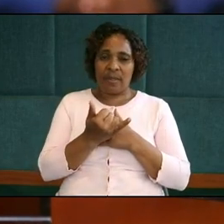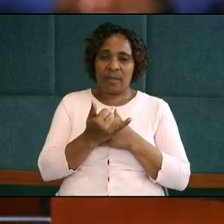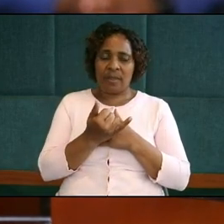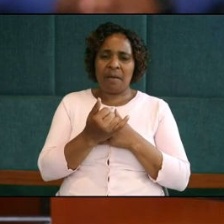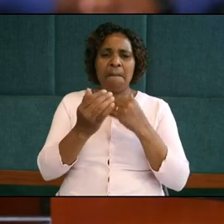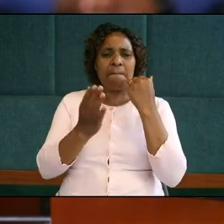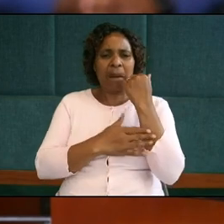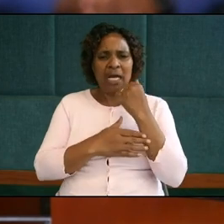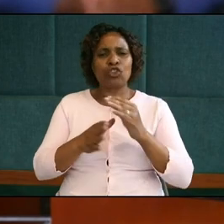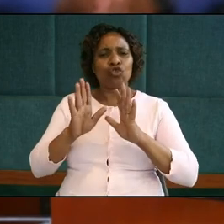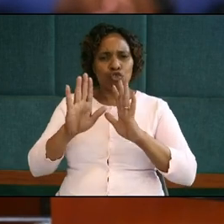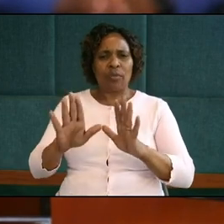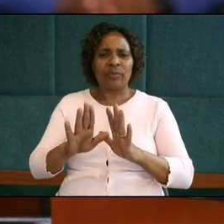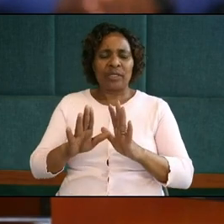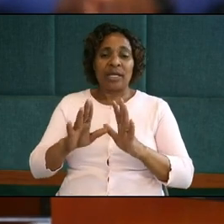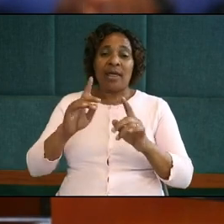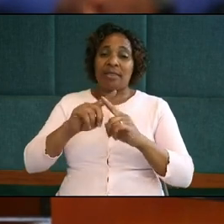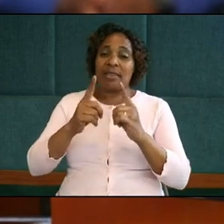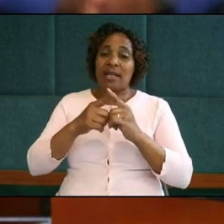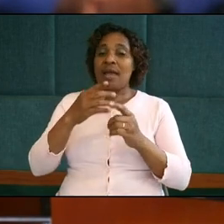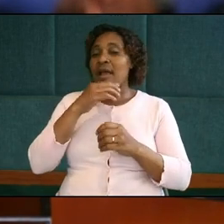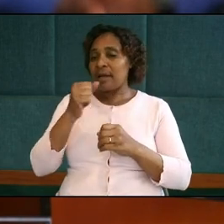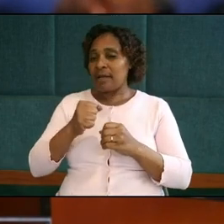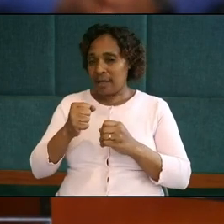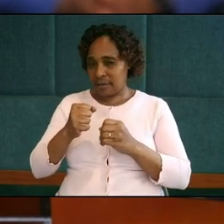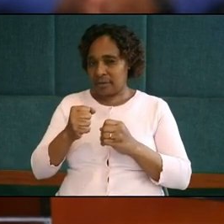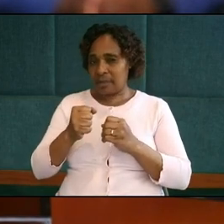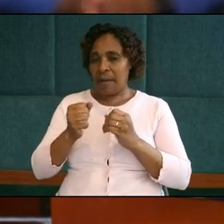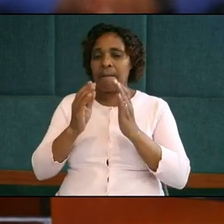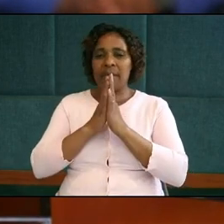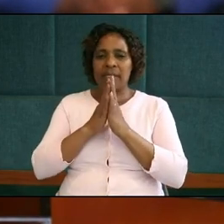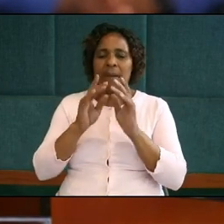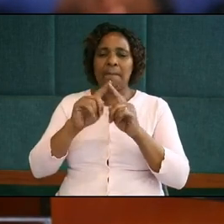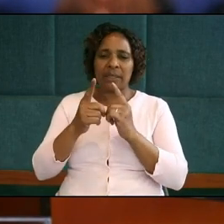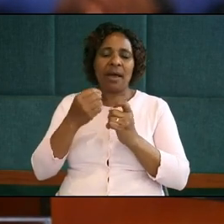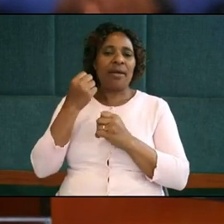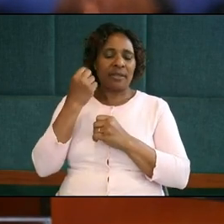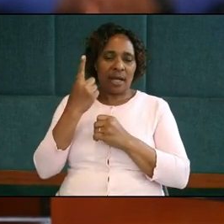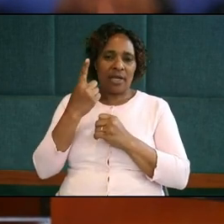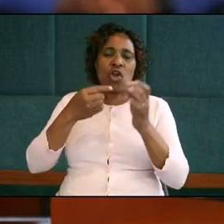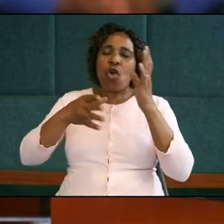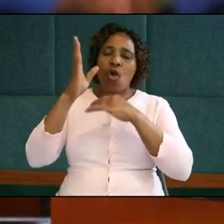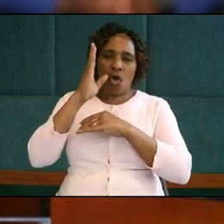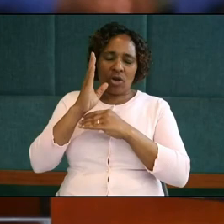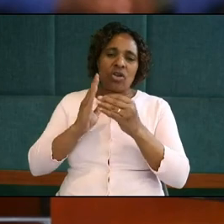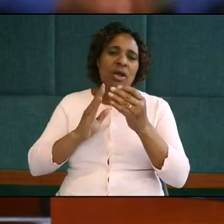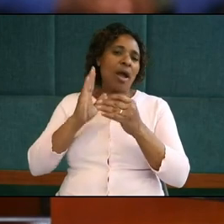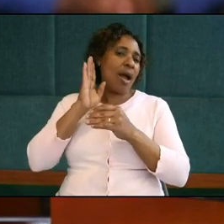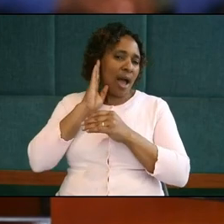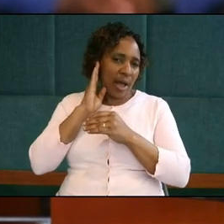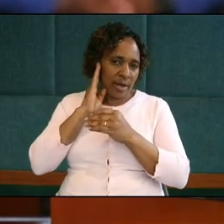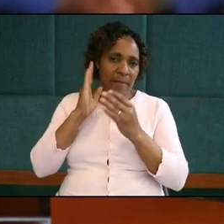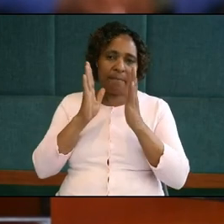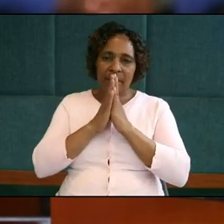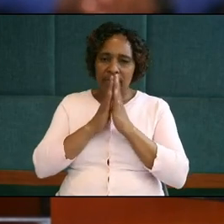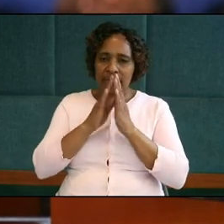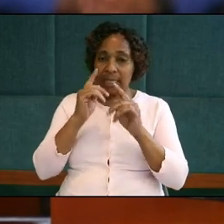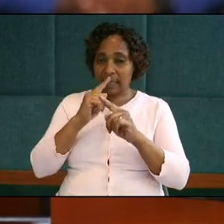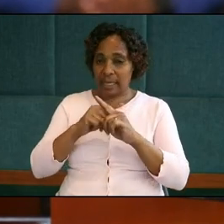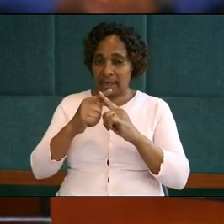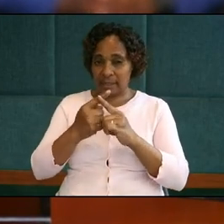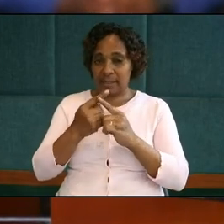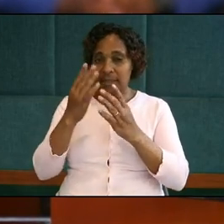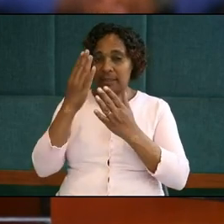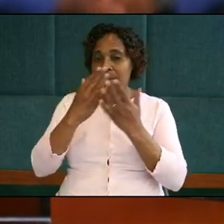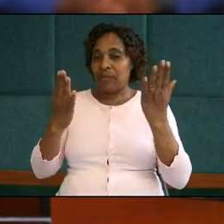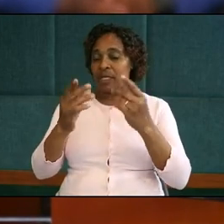She didn't understand why the bad dreams stopped after the pastor and elders prayed. But she does understand that God heard all their prayers and that there's something special